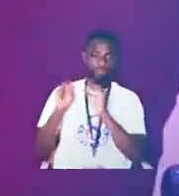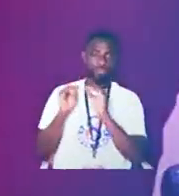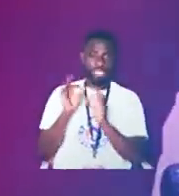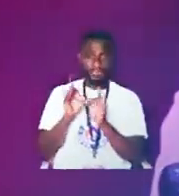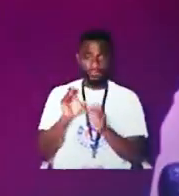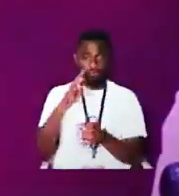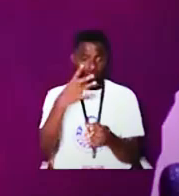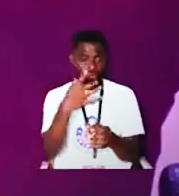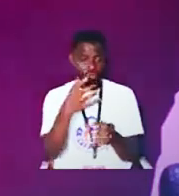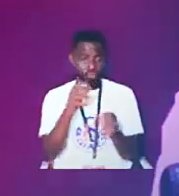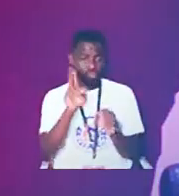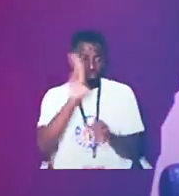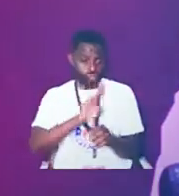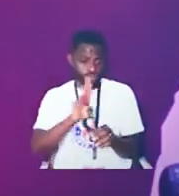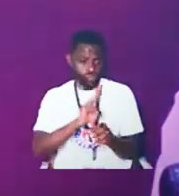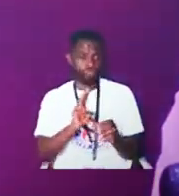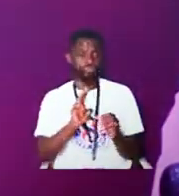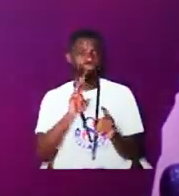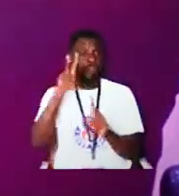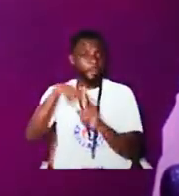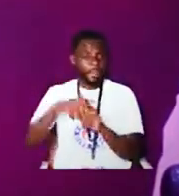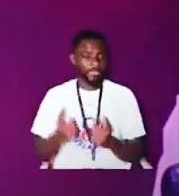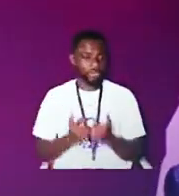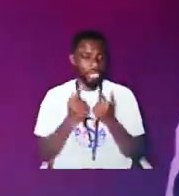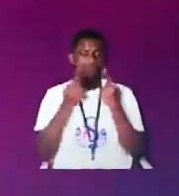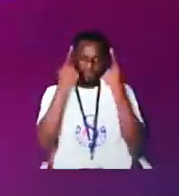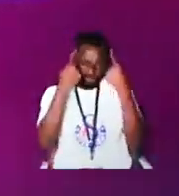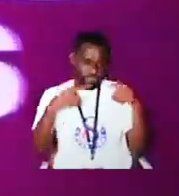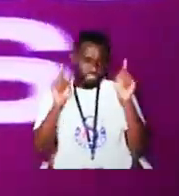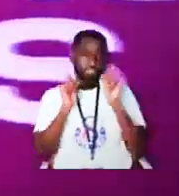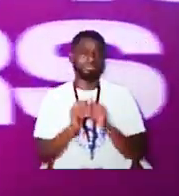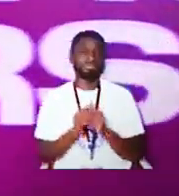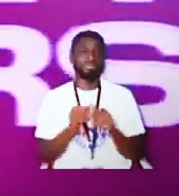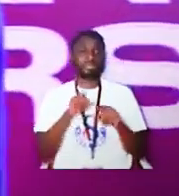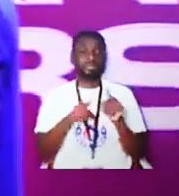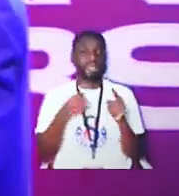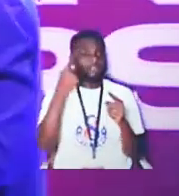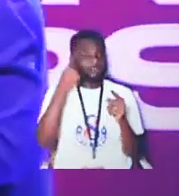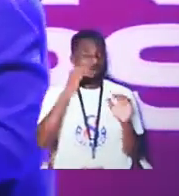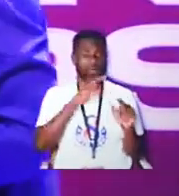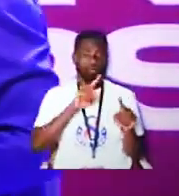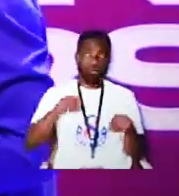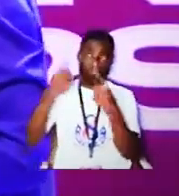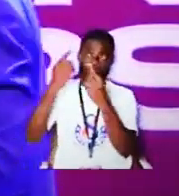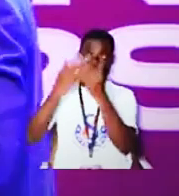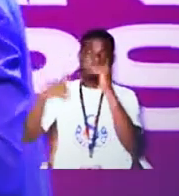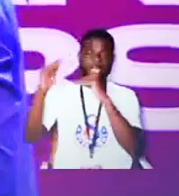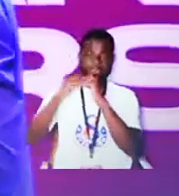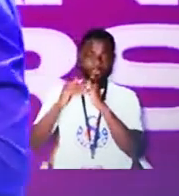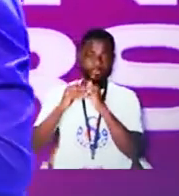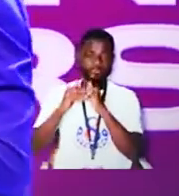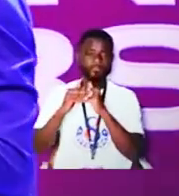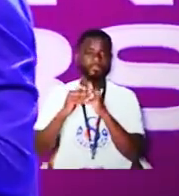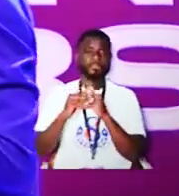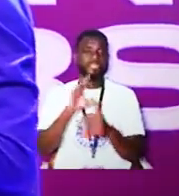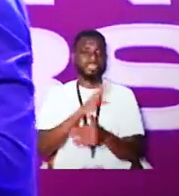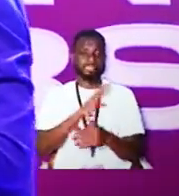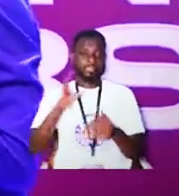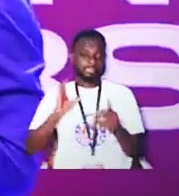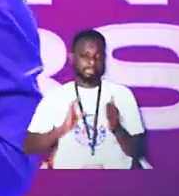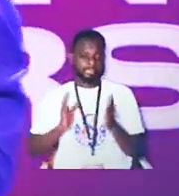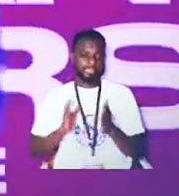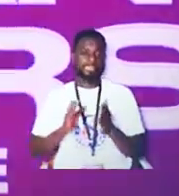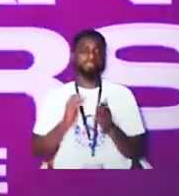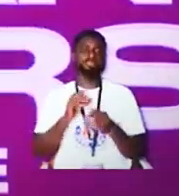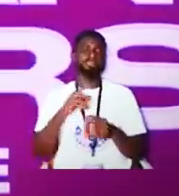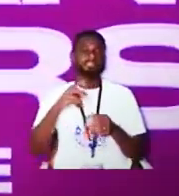apply it, you'll prosper. So, but for going to heaven, Christianity itself is prosperity.